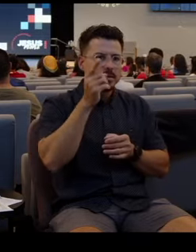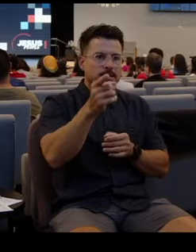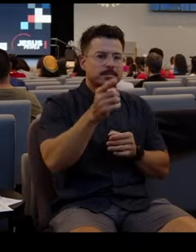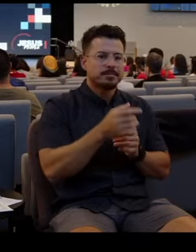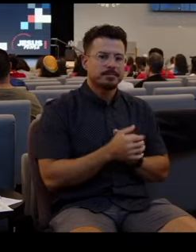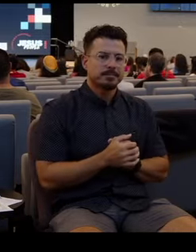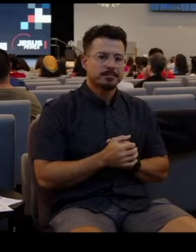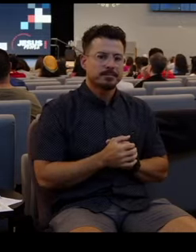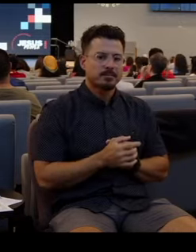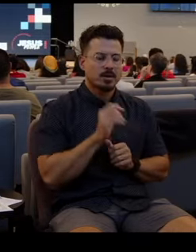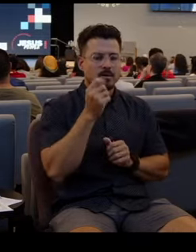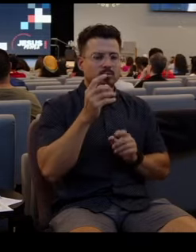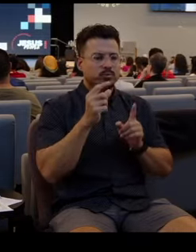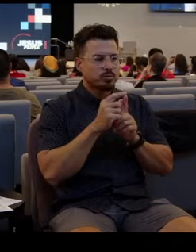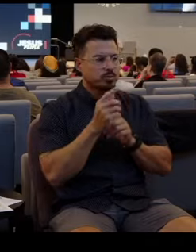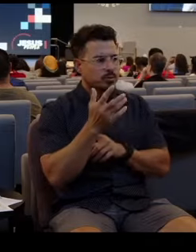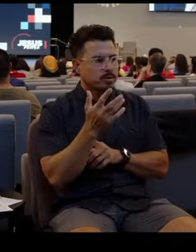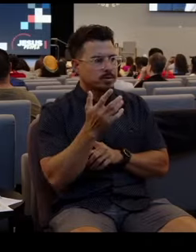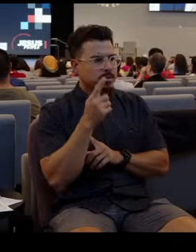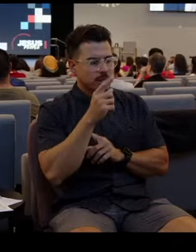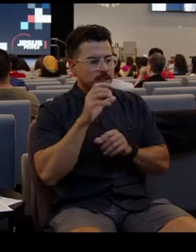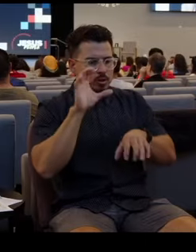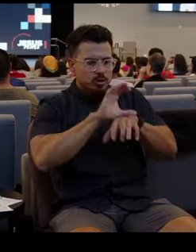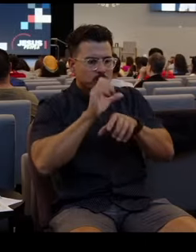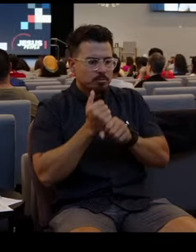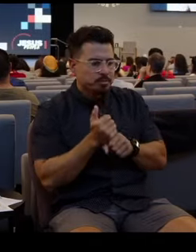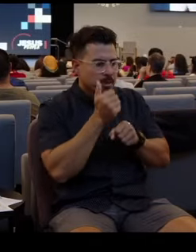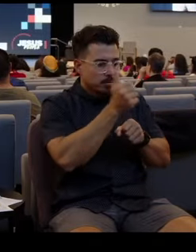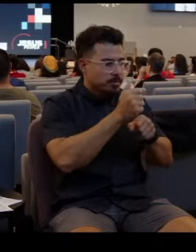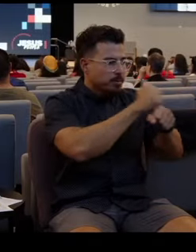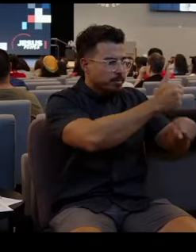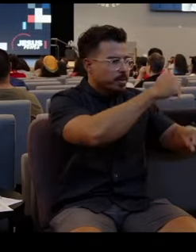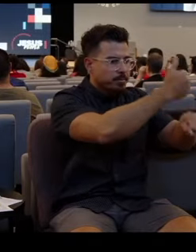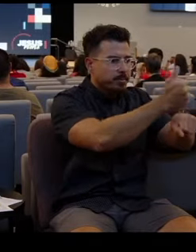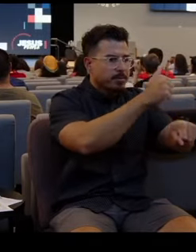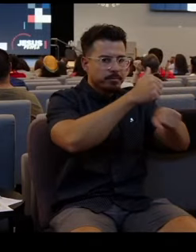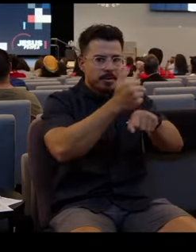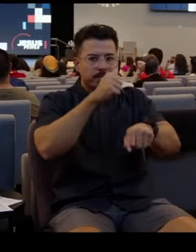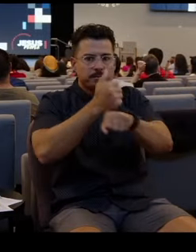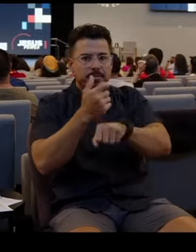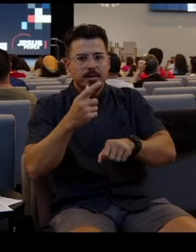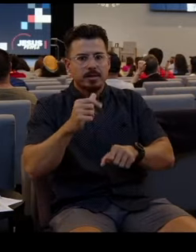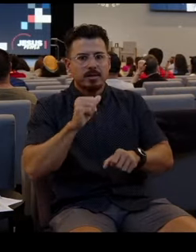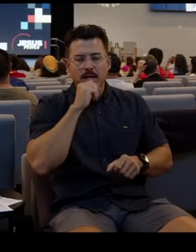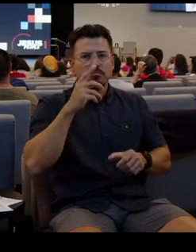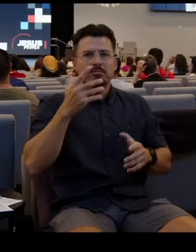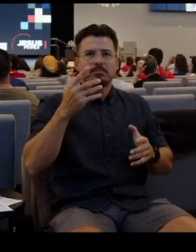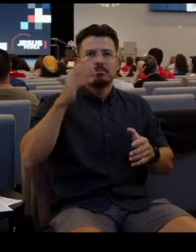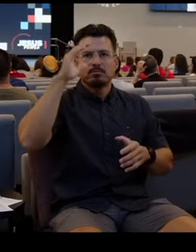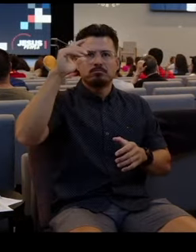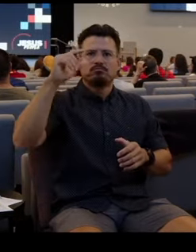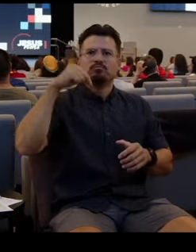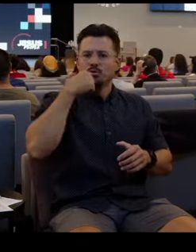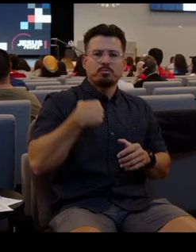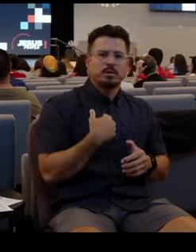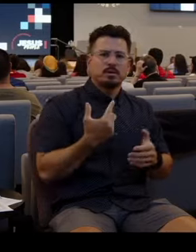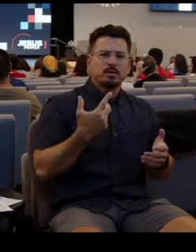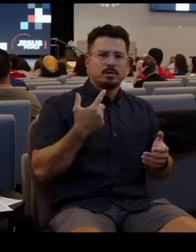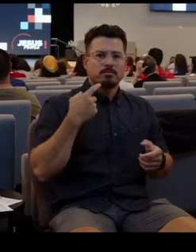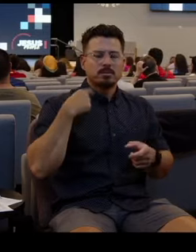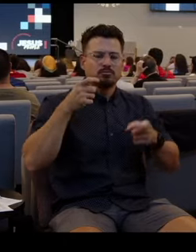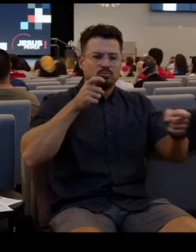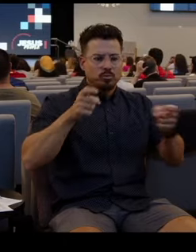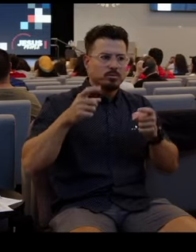So in other words, their church planting vision did not come down as a dictate, as a